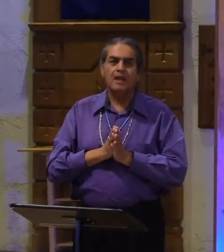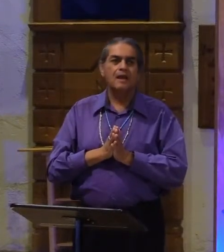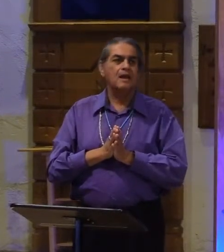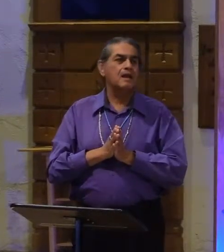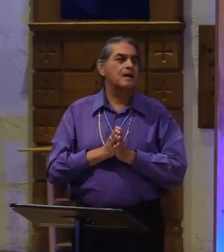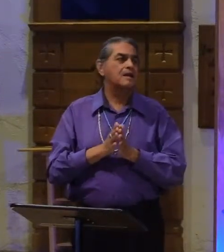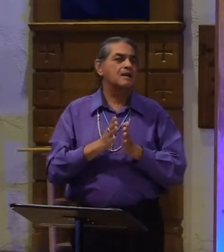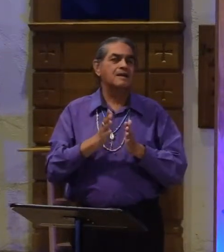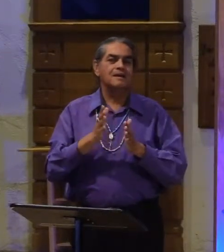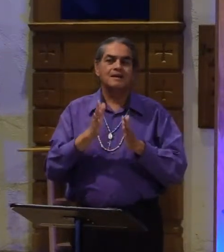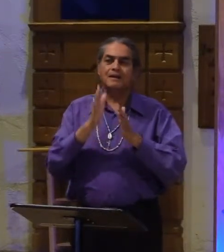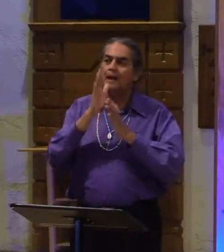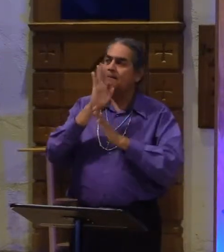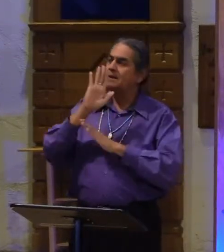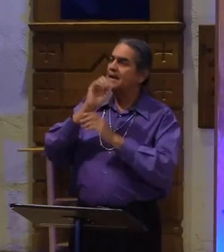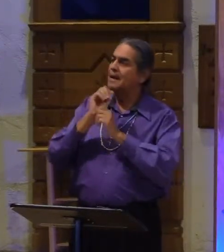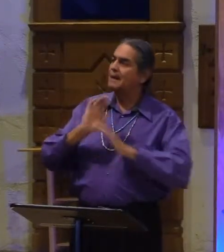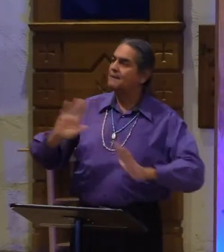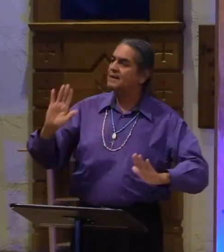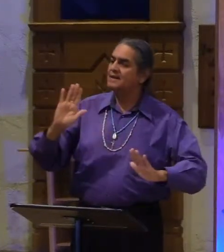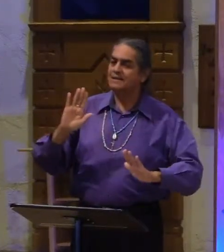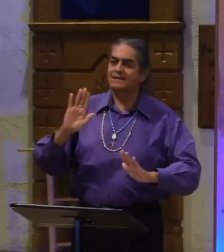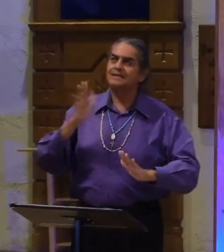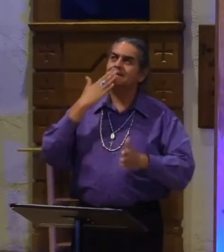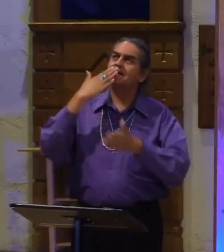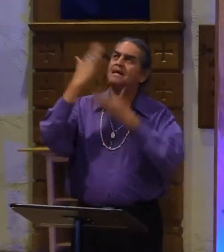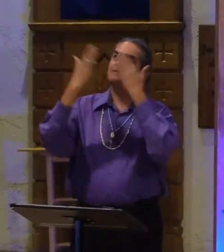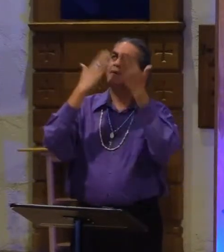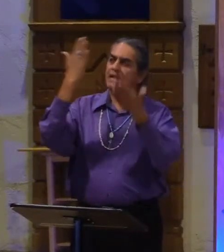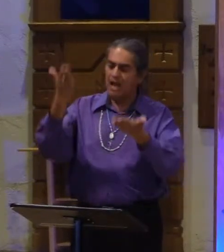Be at peace. Thanks be to God.